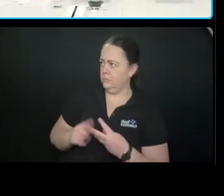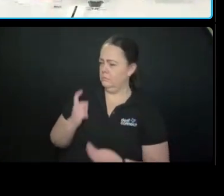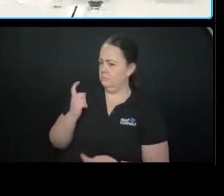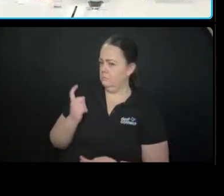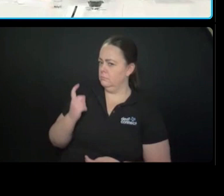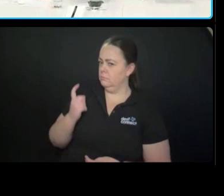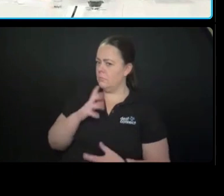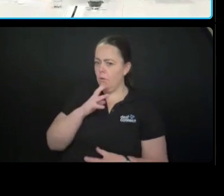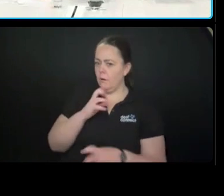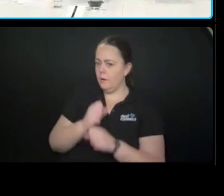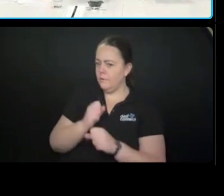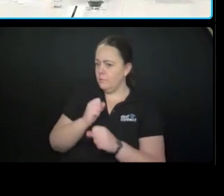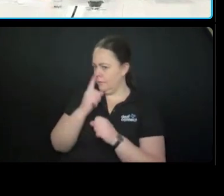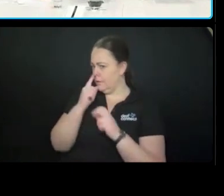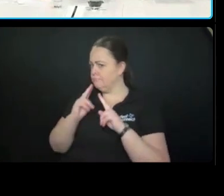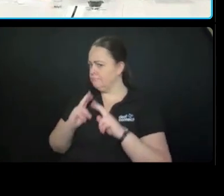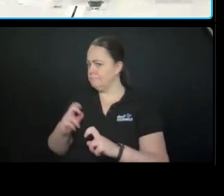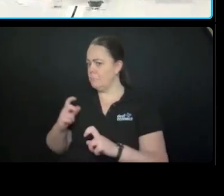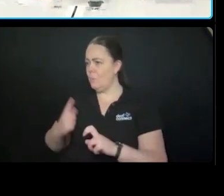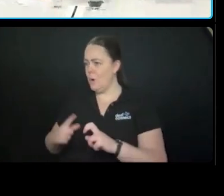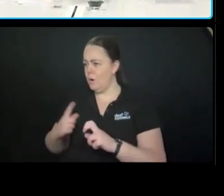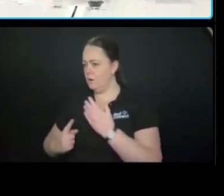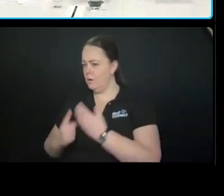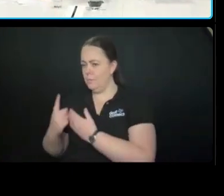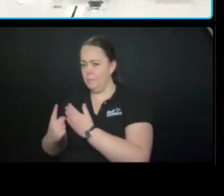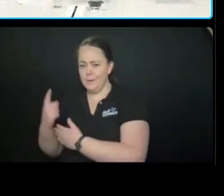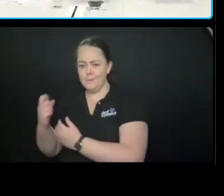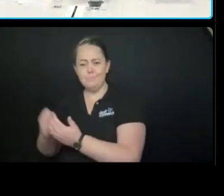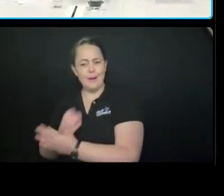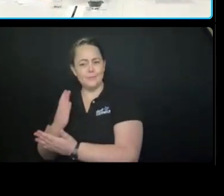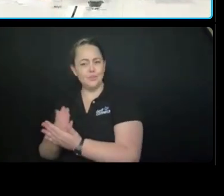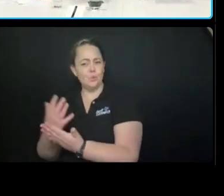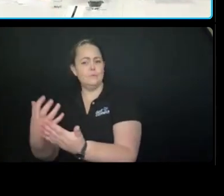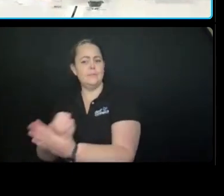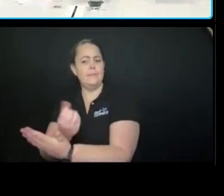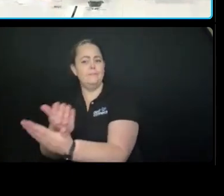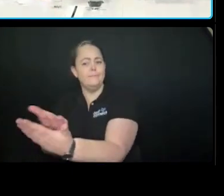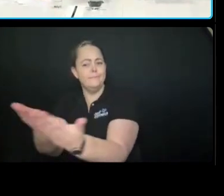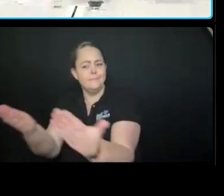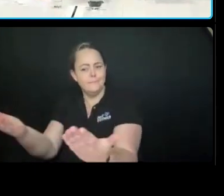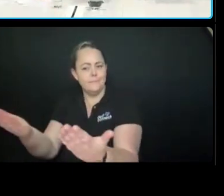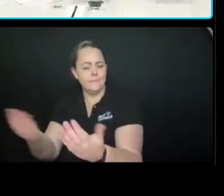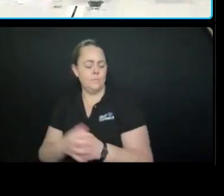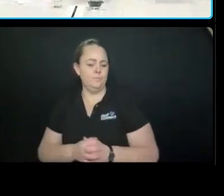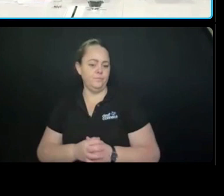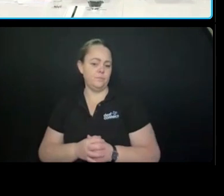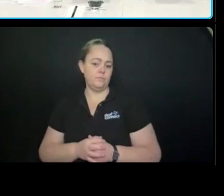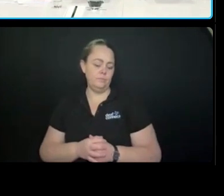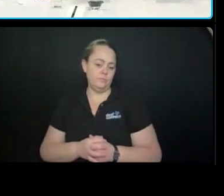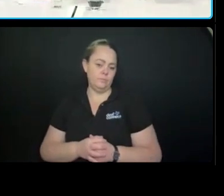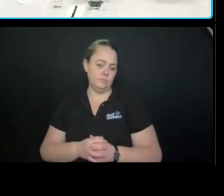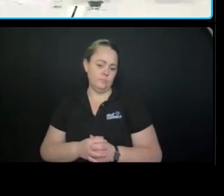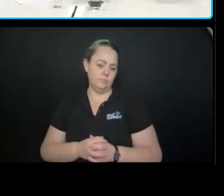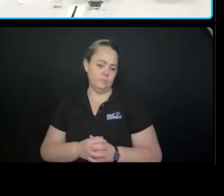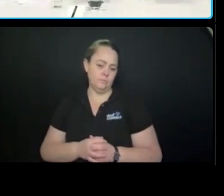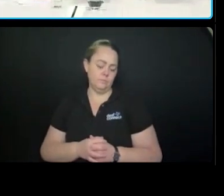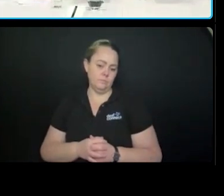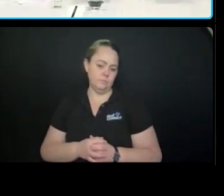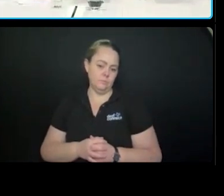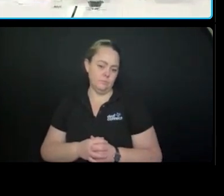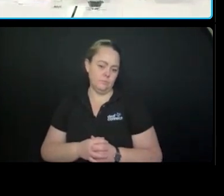And probably the key point there is if there's any disconnect or insight, that doesn't